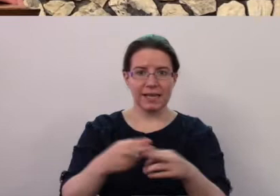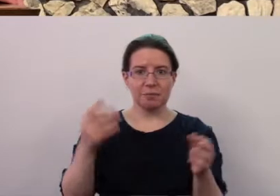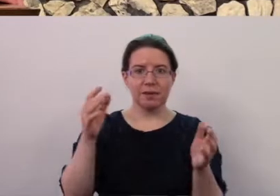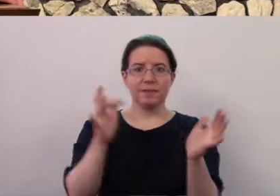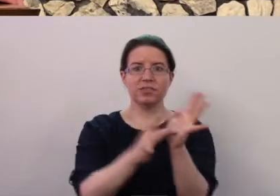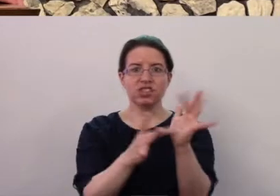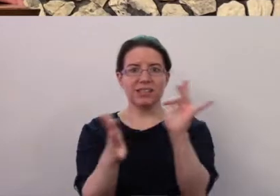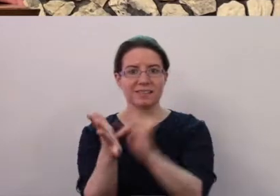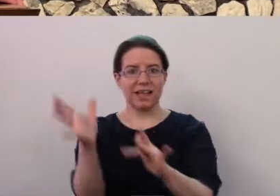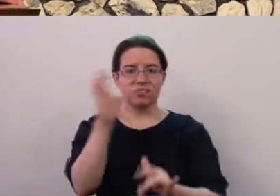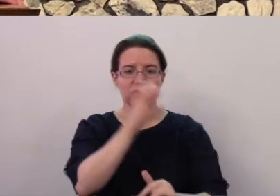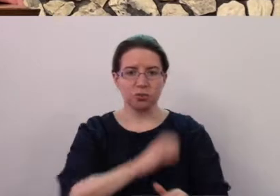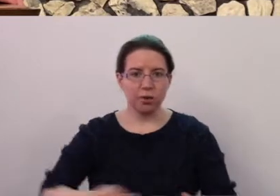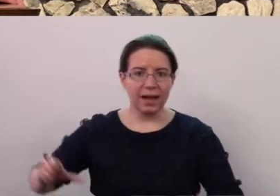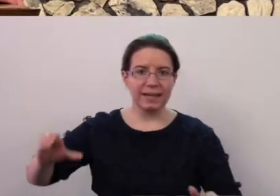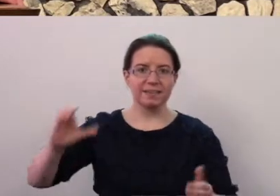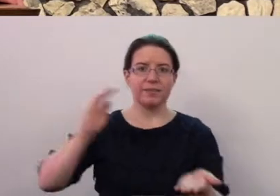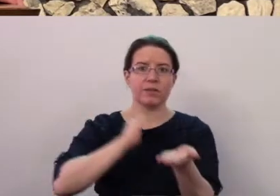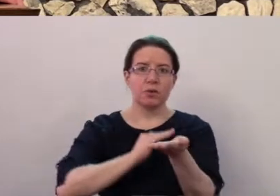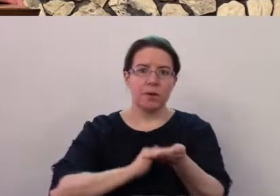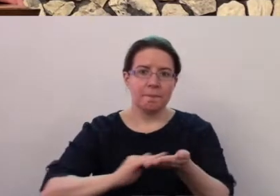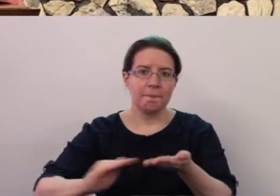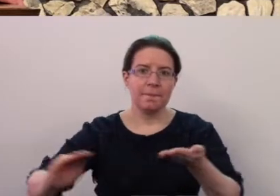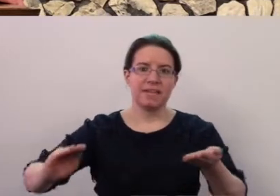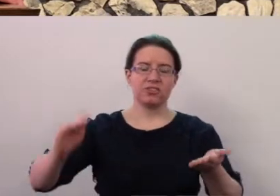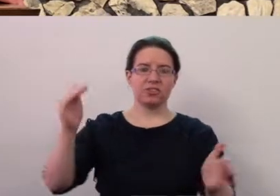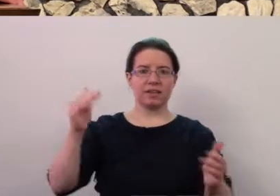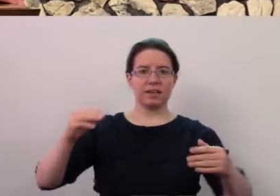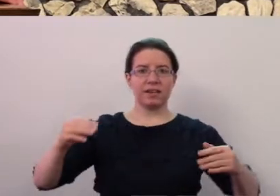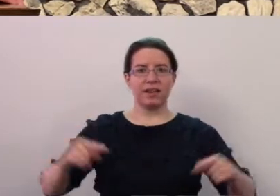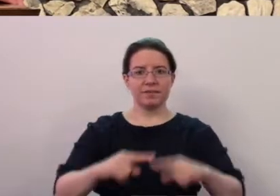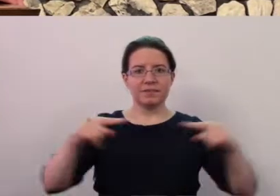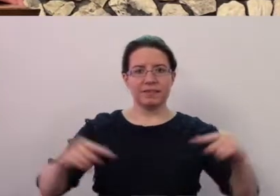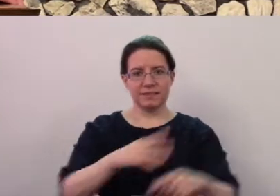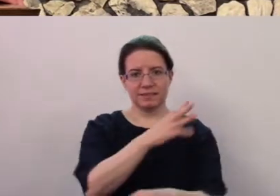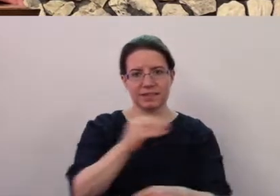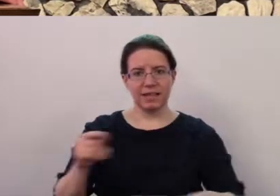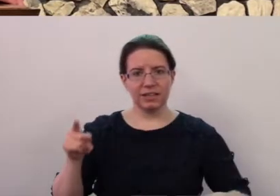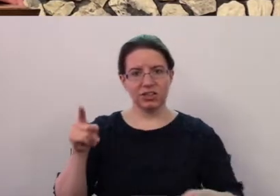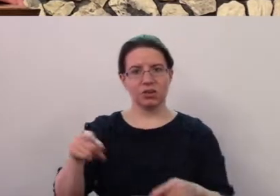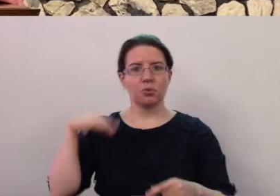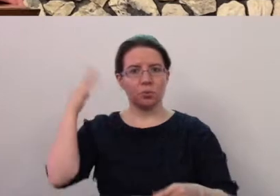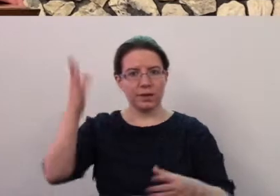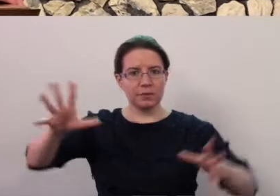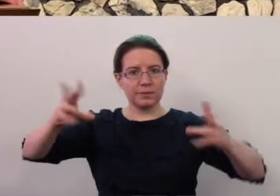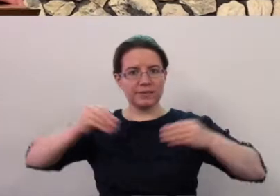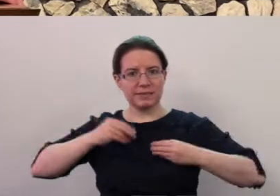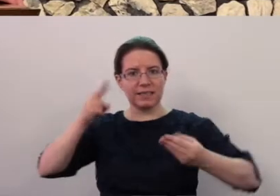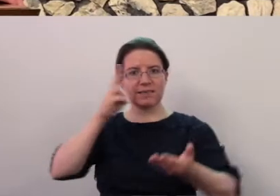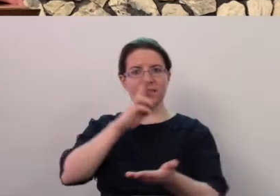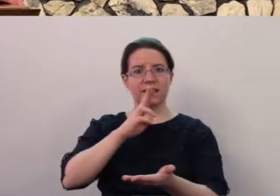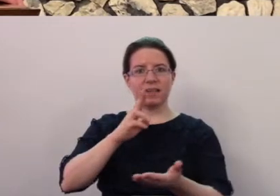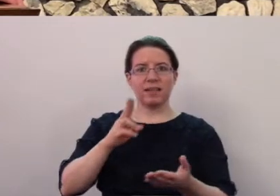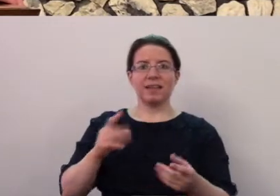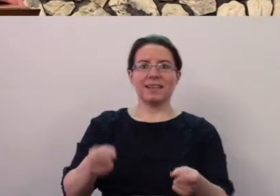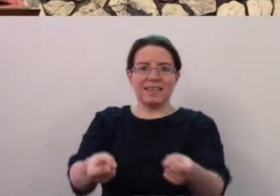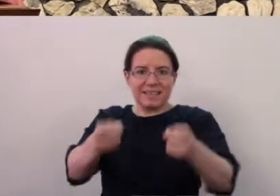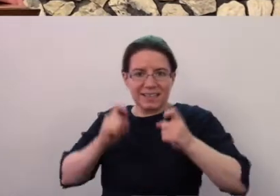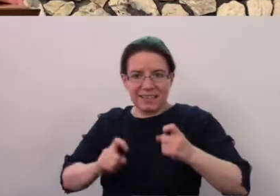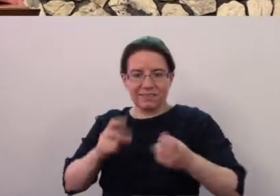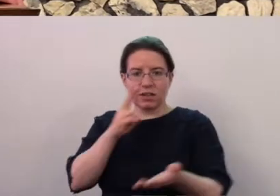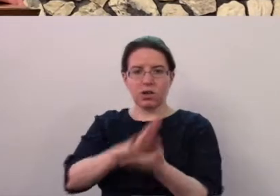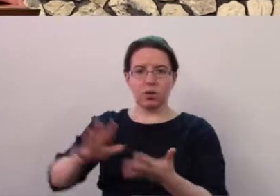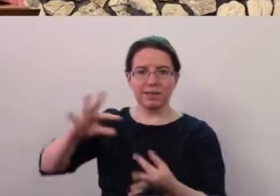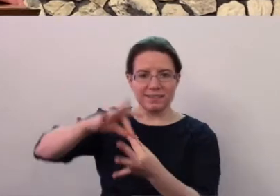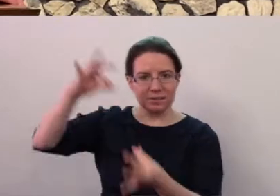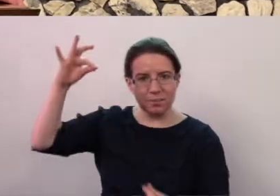and be baptized, every one of you, in the name of Jesus Christ, yes, for the remission of sin, yes, and you shall receive the gift